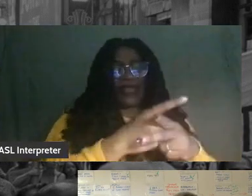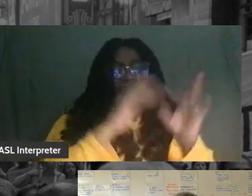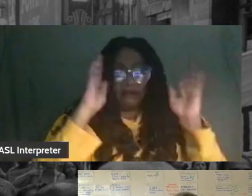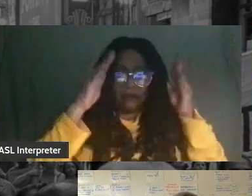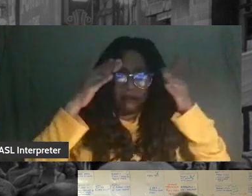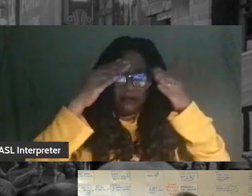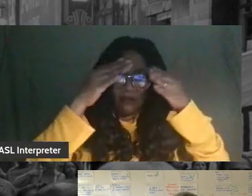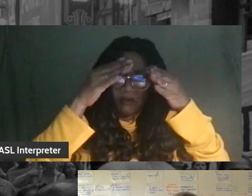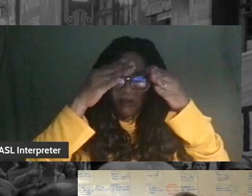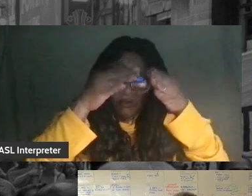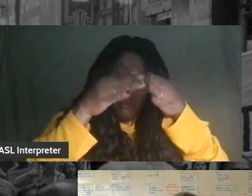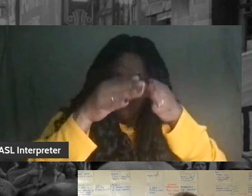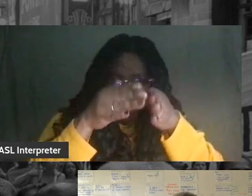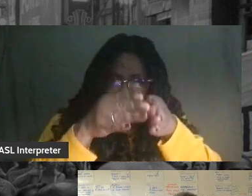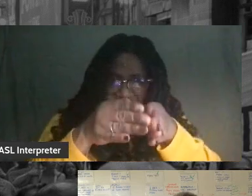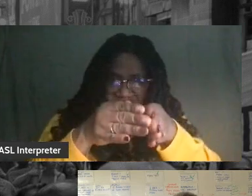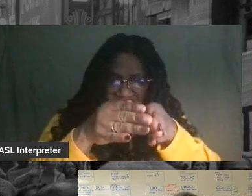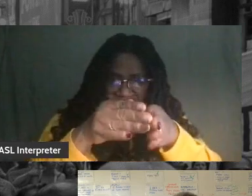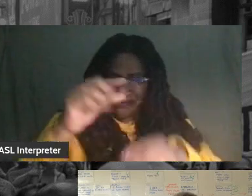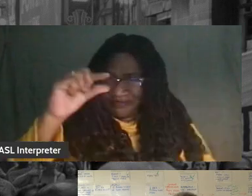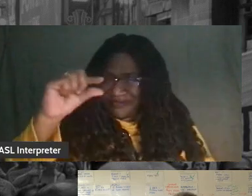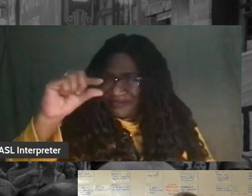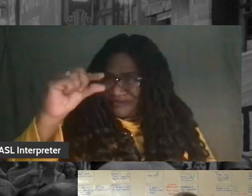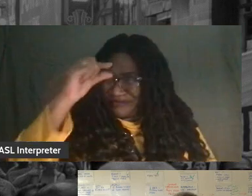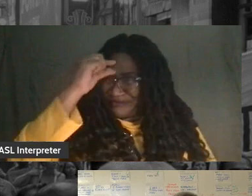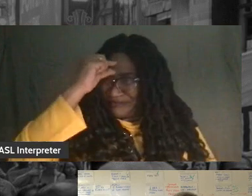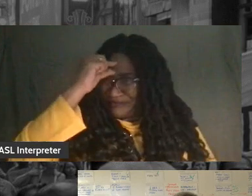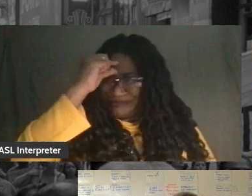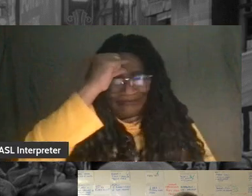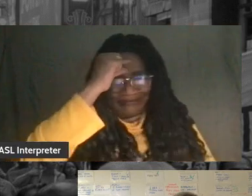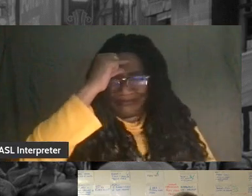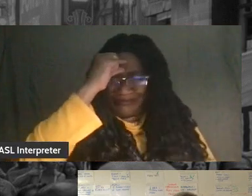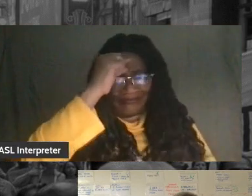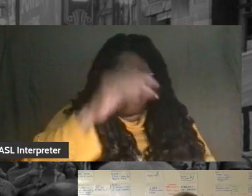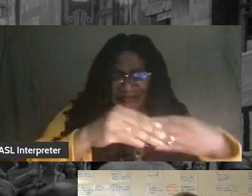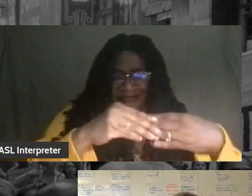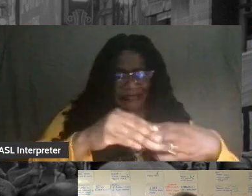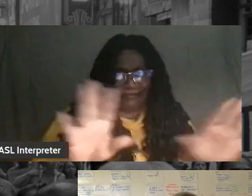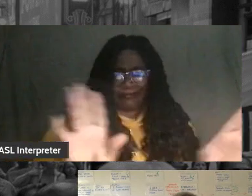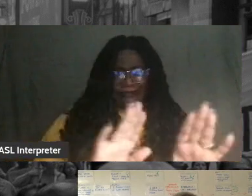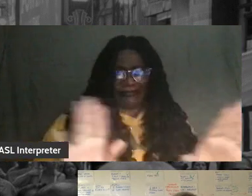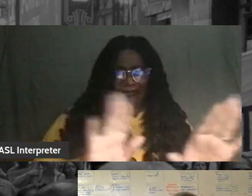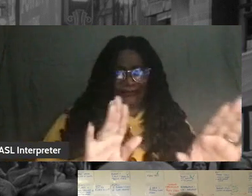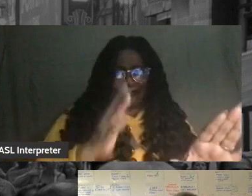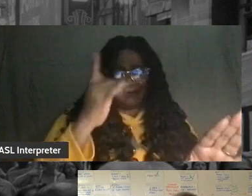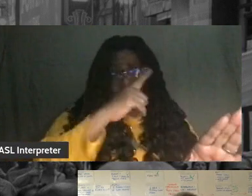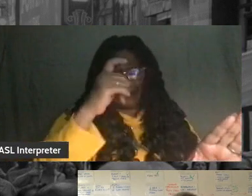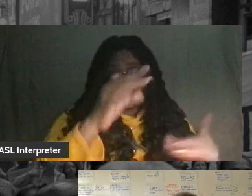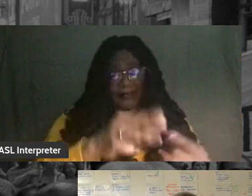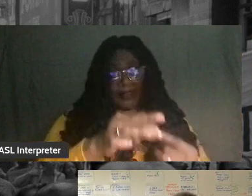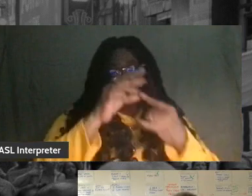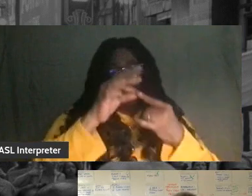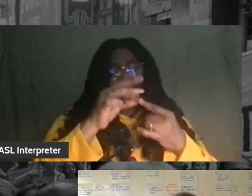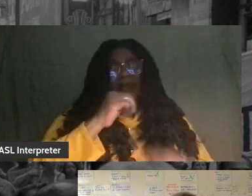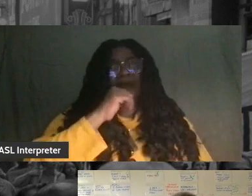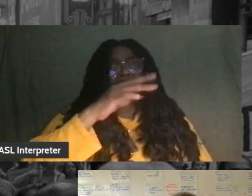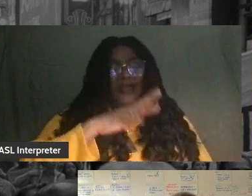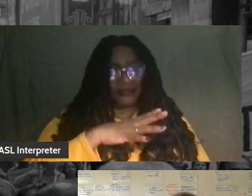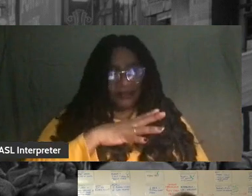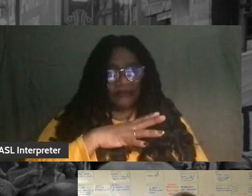narrow-mindedness sometimes and rejection, and especially as a woman, that I was going